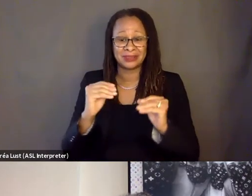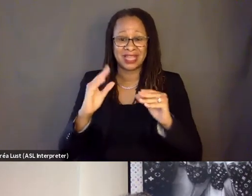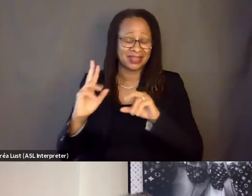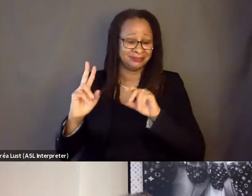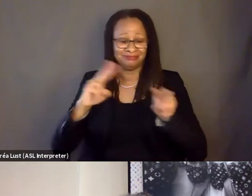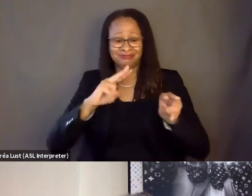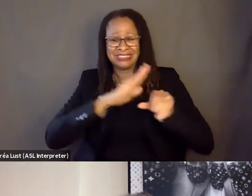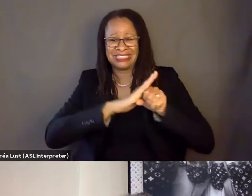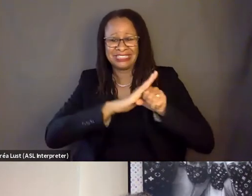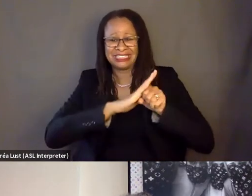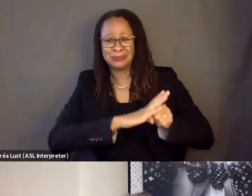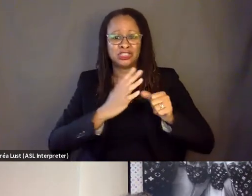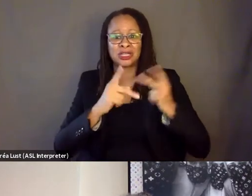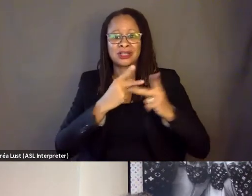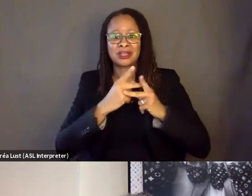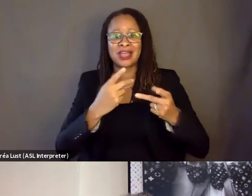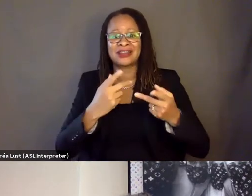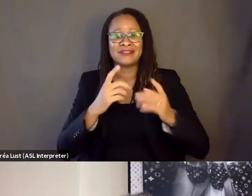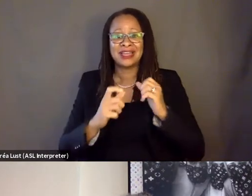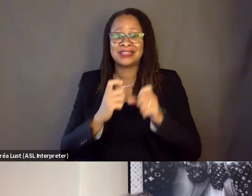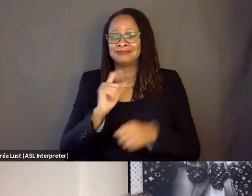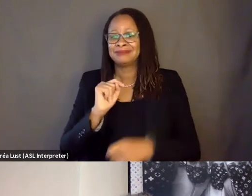tactics. It's a lot.